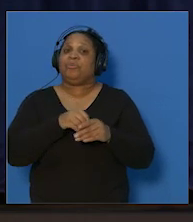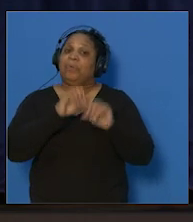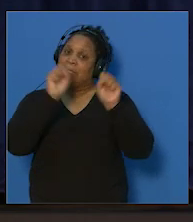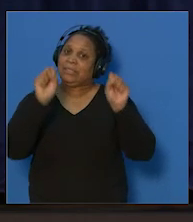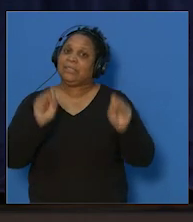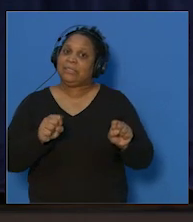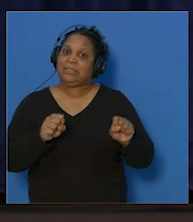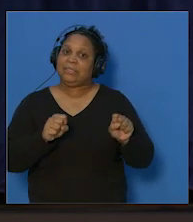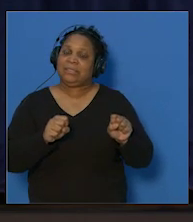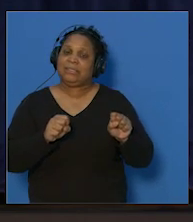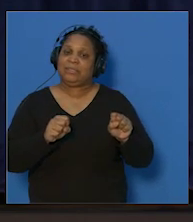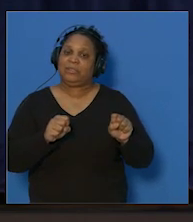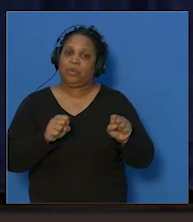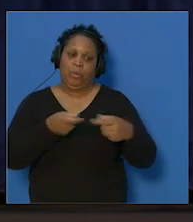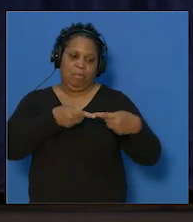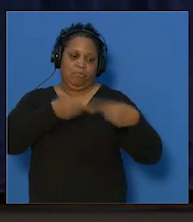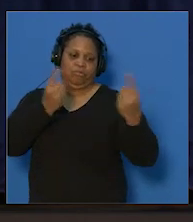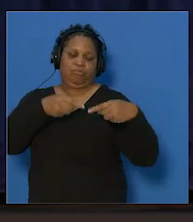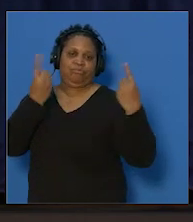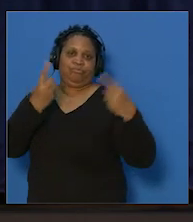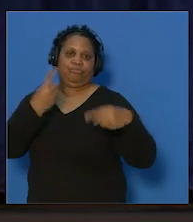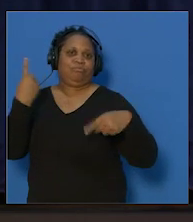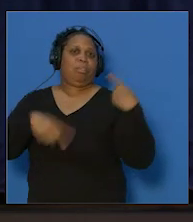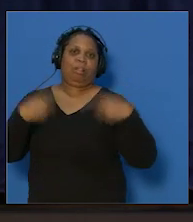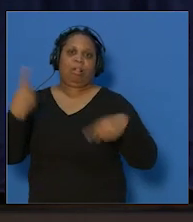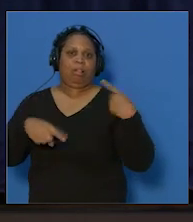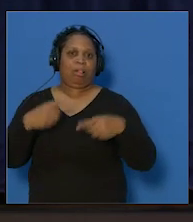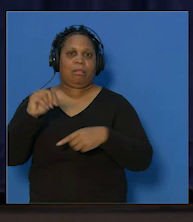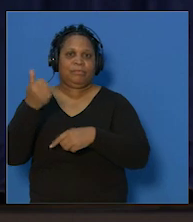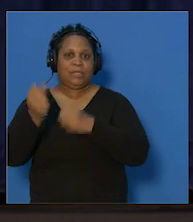where we have been pitted against each other for the last 10 years.